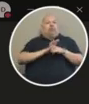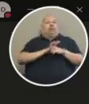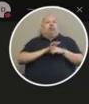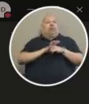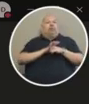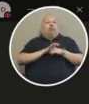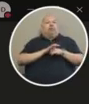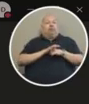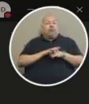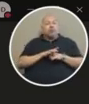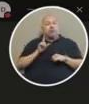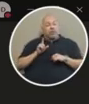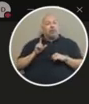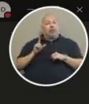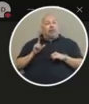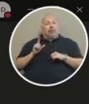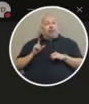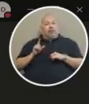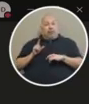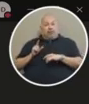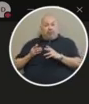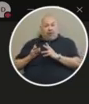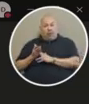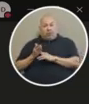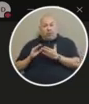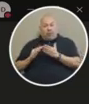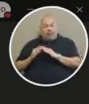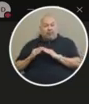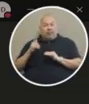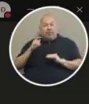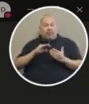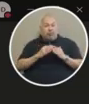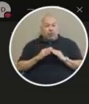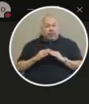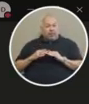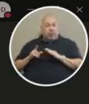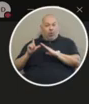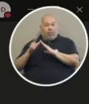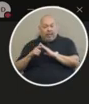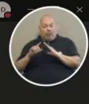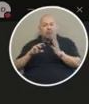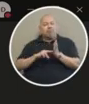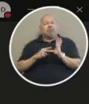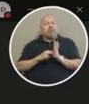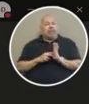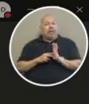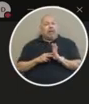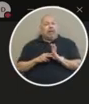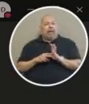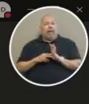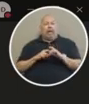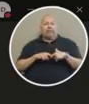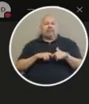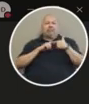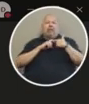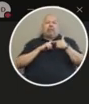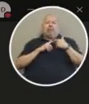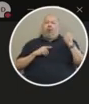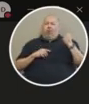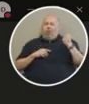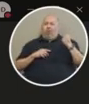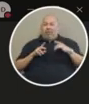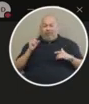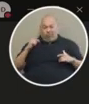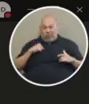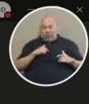and to follow through what we committed to doing for the community. So it would just be suspending this in time. If